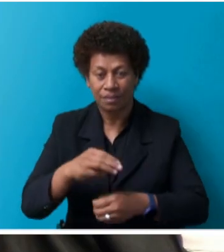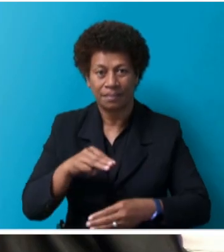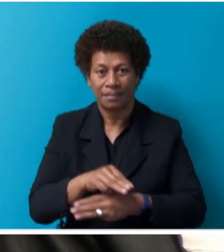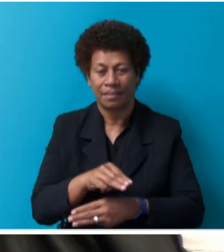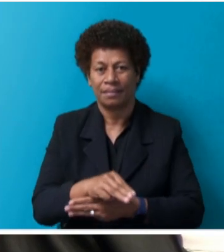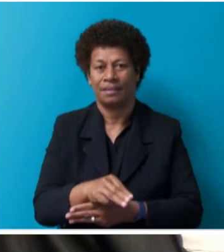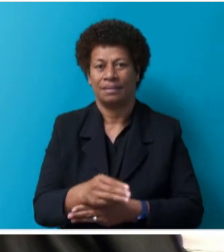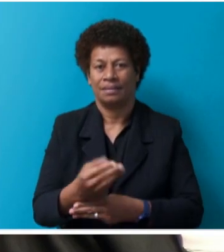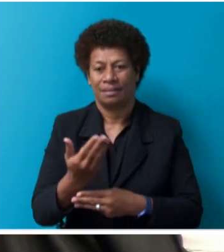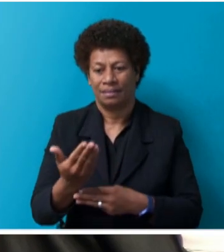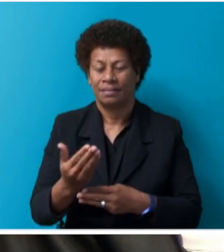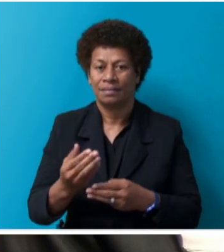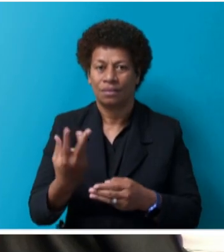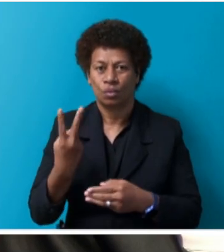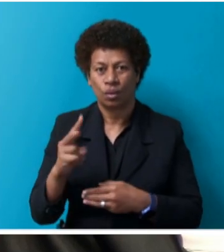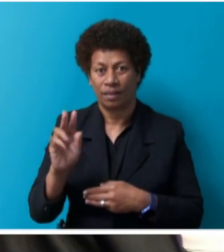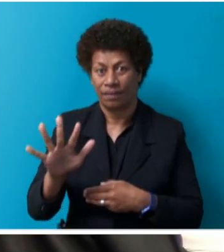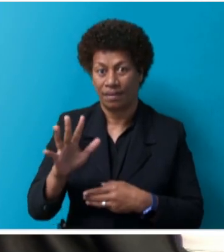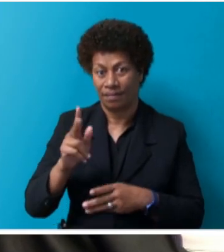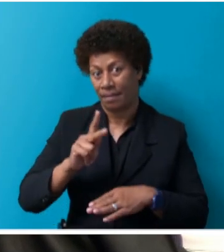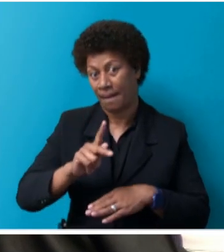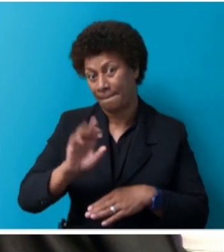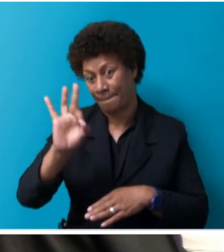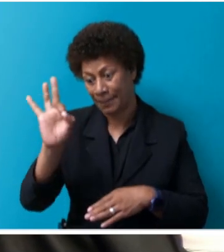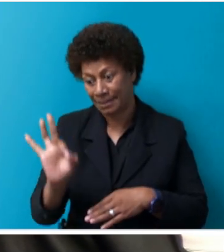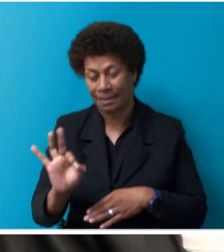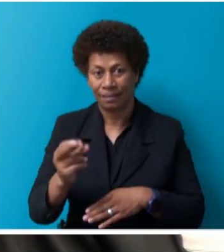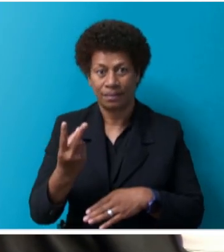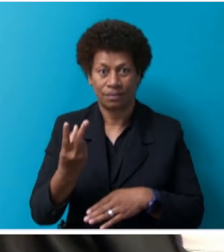STEM courses, from 25% to 50% by 2029.